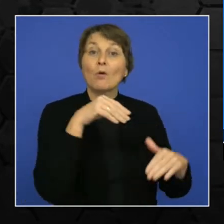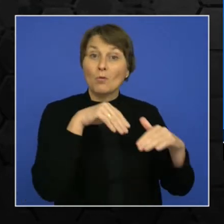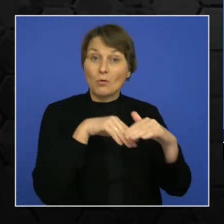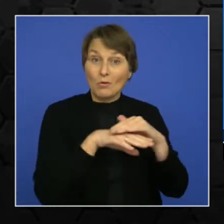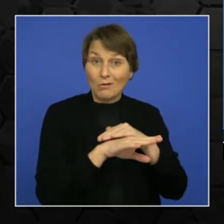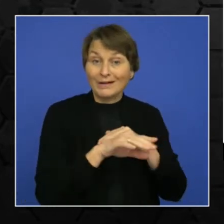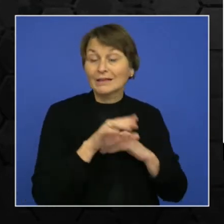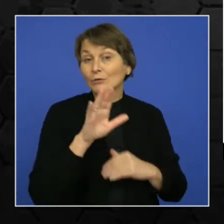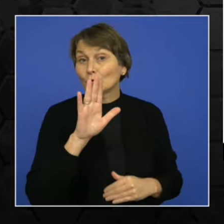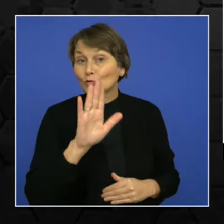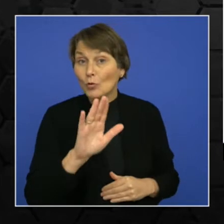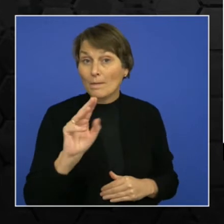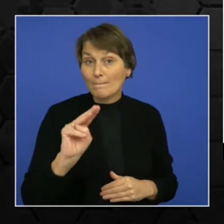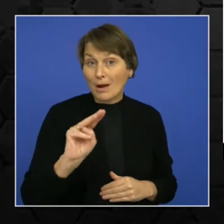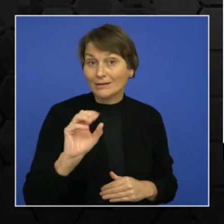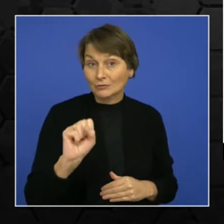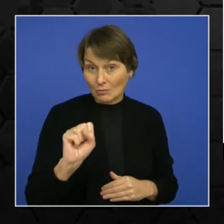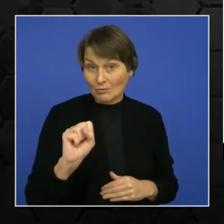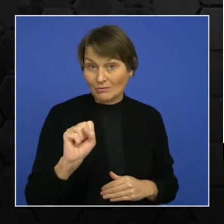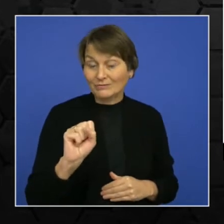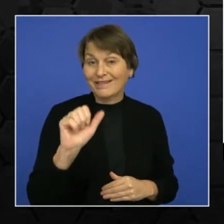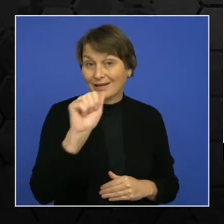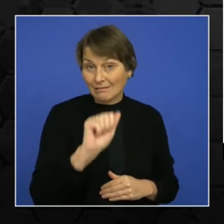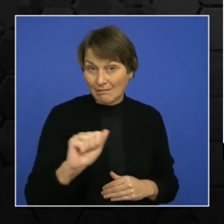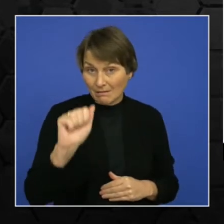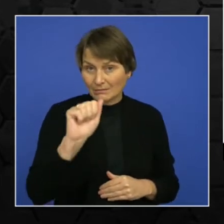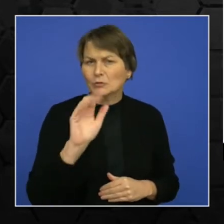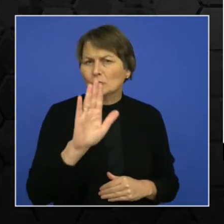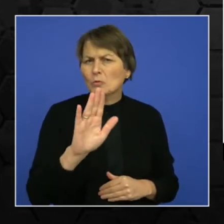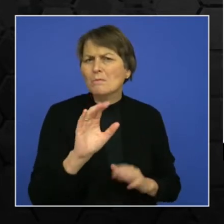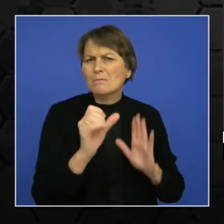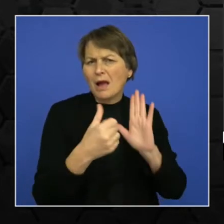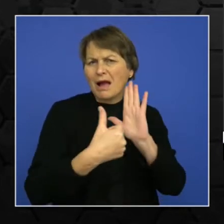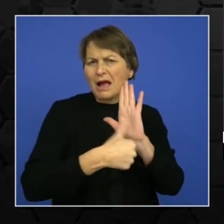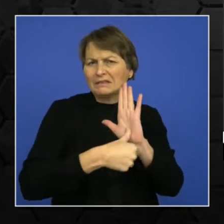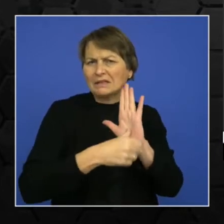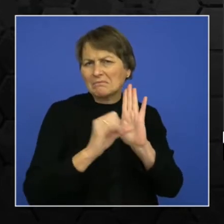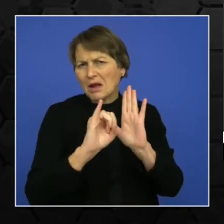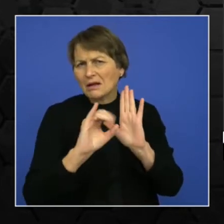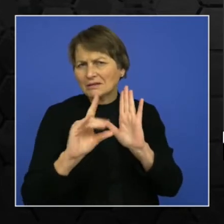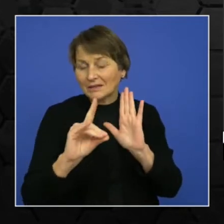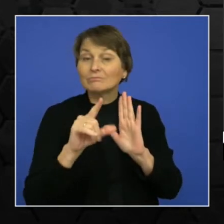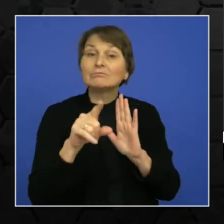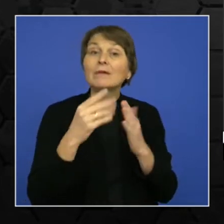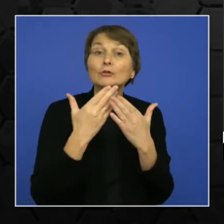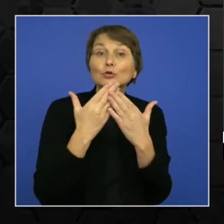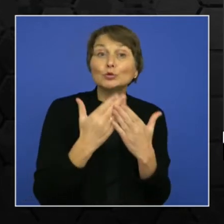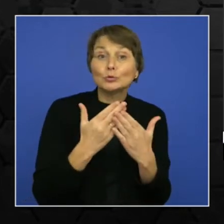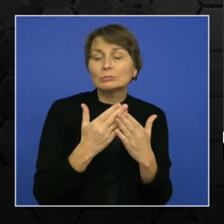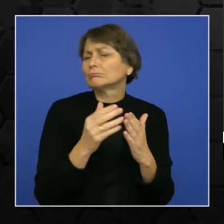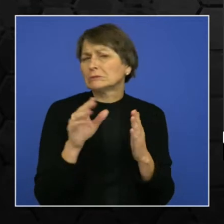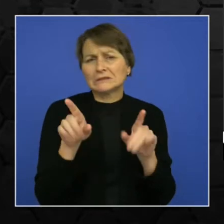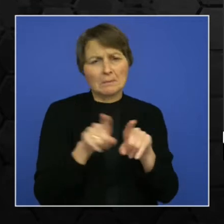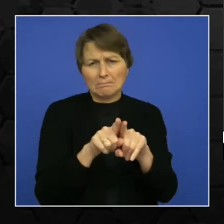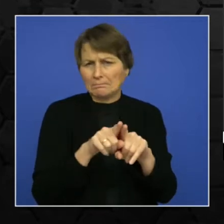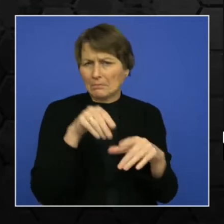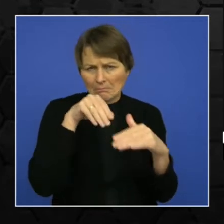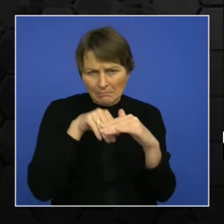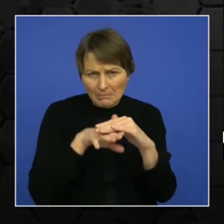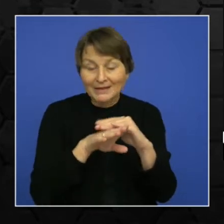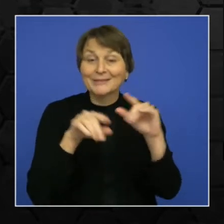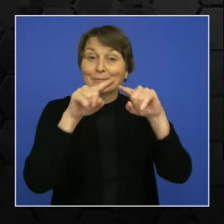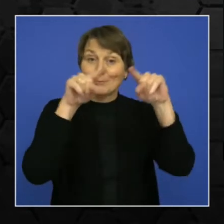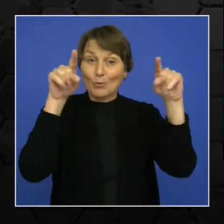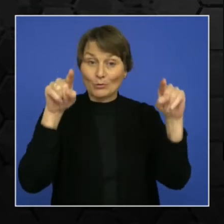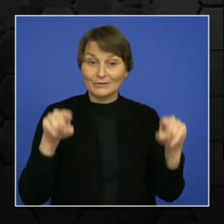particular Microsoft account with your Microsoft ID. If you have your student ID, you can log in with that as well. Now you can go ahead and click